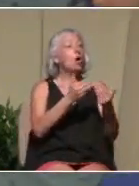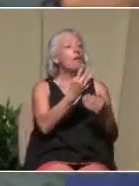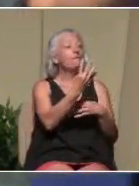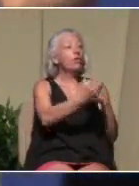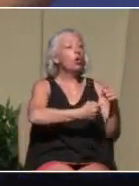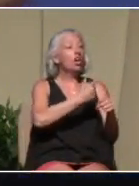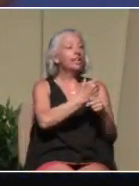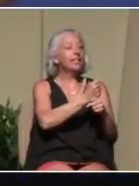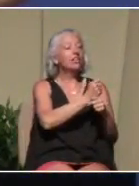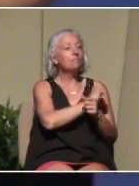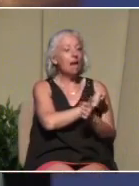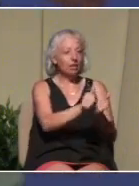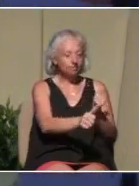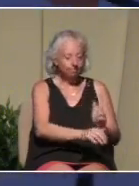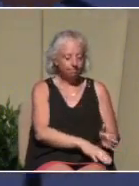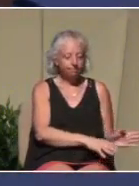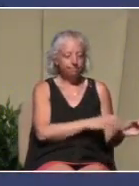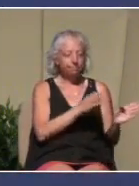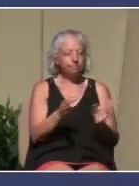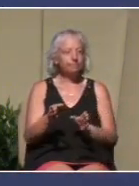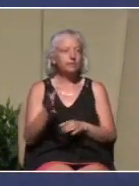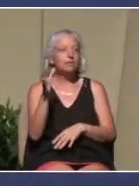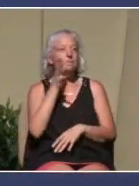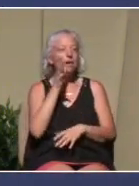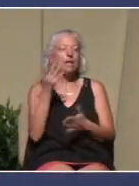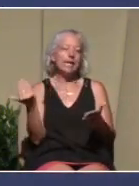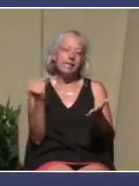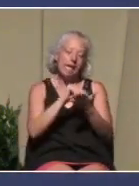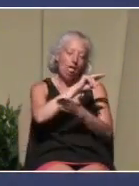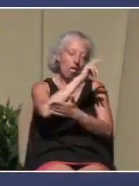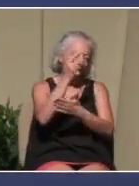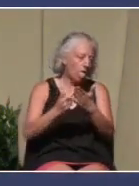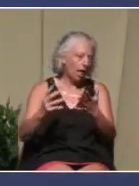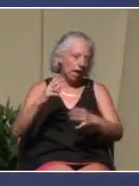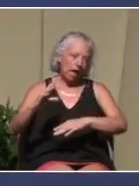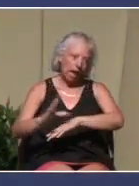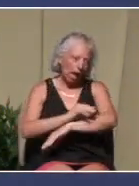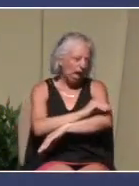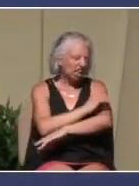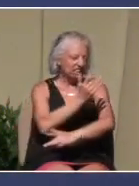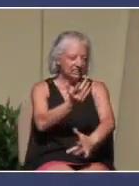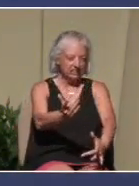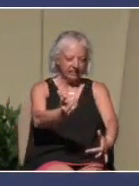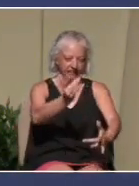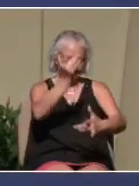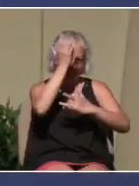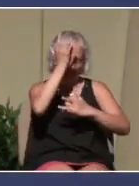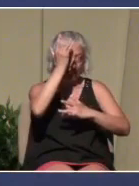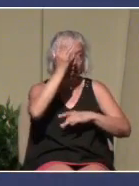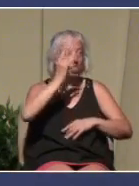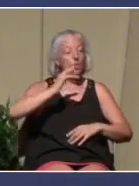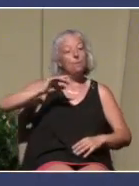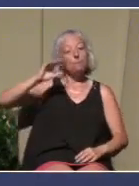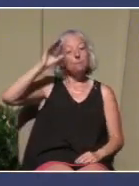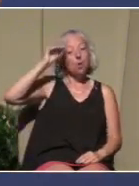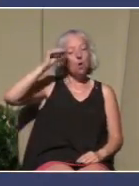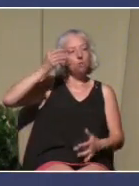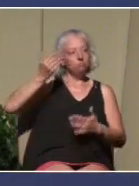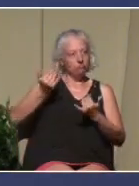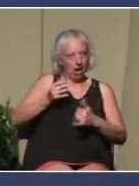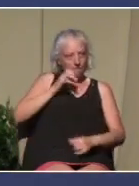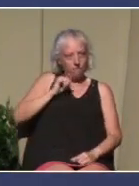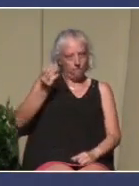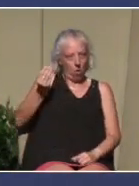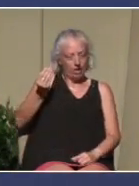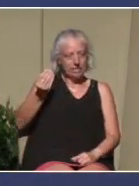and his mother now plunges into the cancer returns, and he's feeling desperate again. He goes